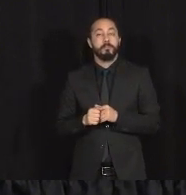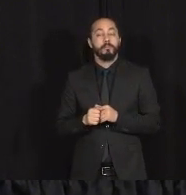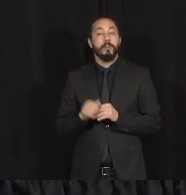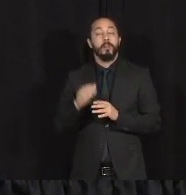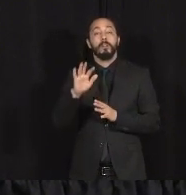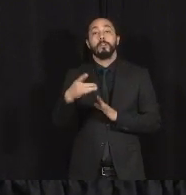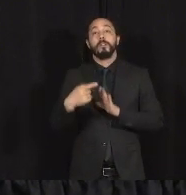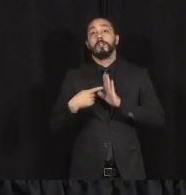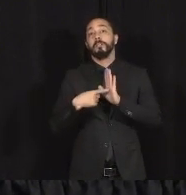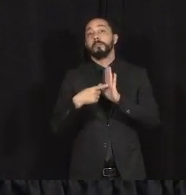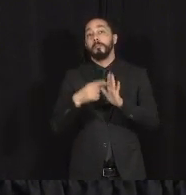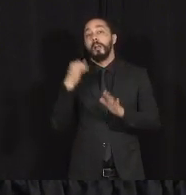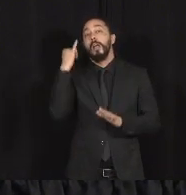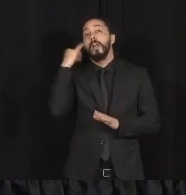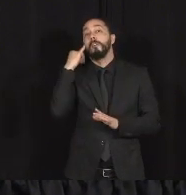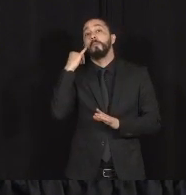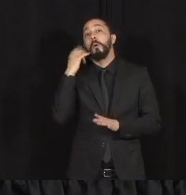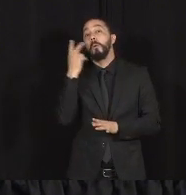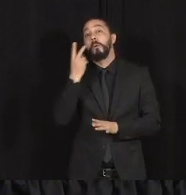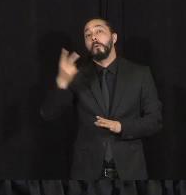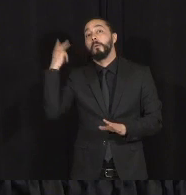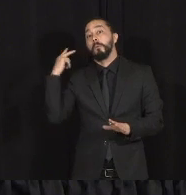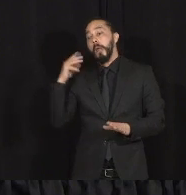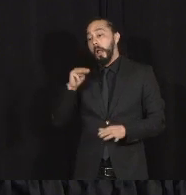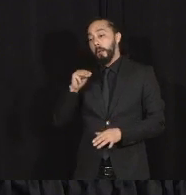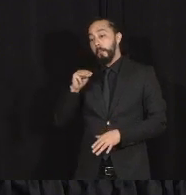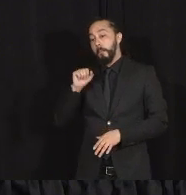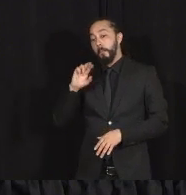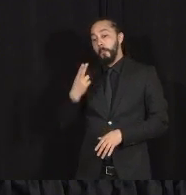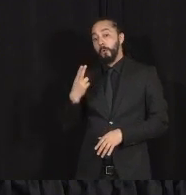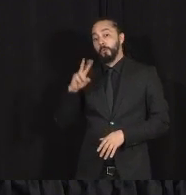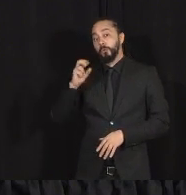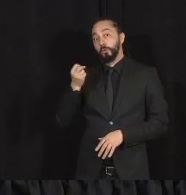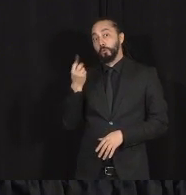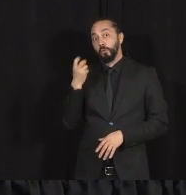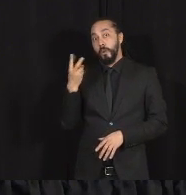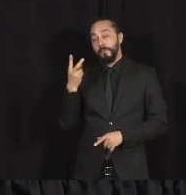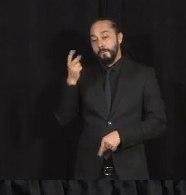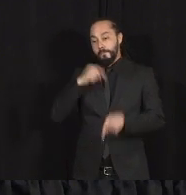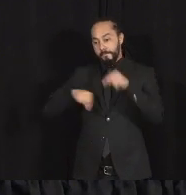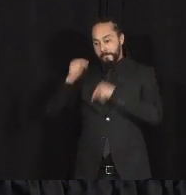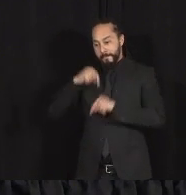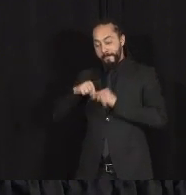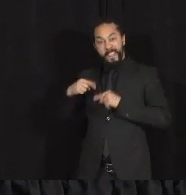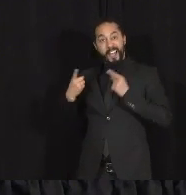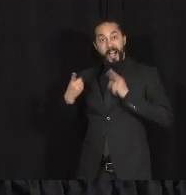12th, we had the closure of public schools.